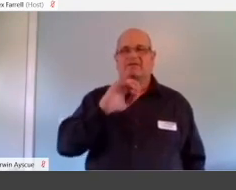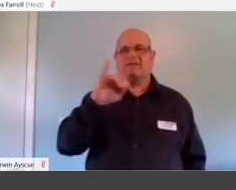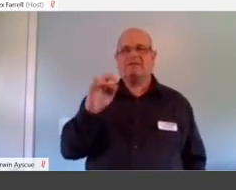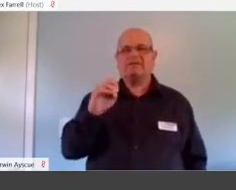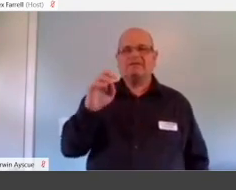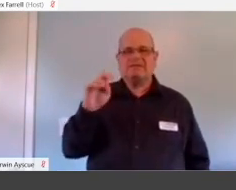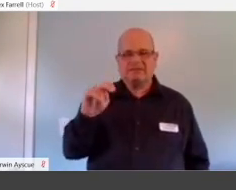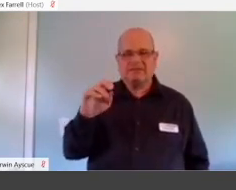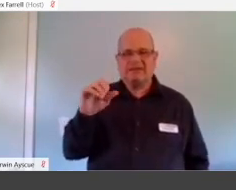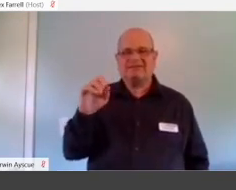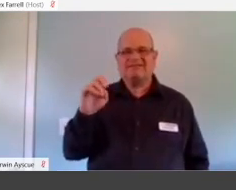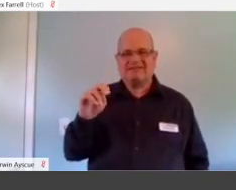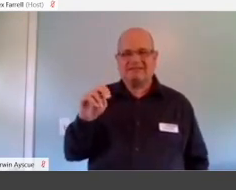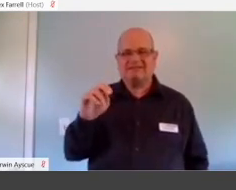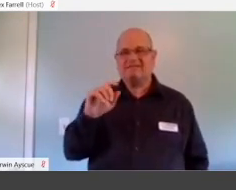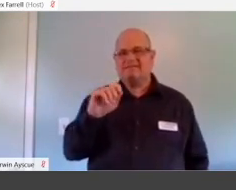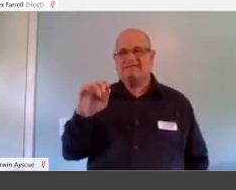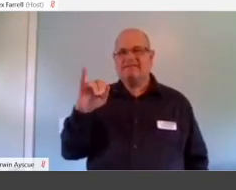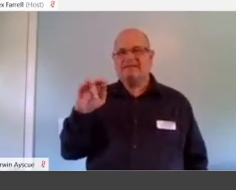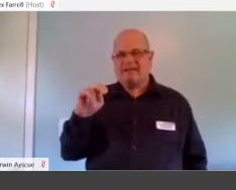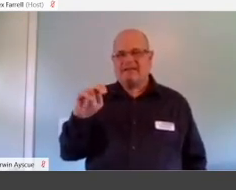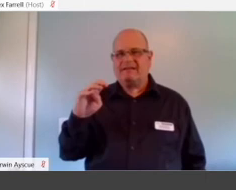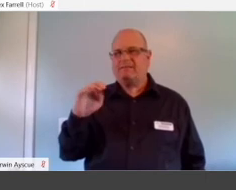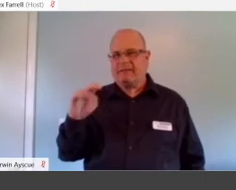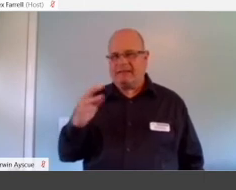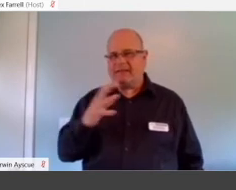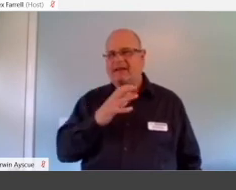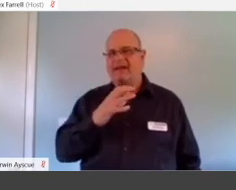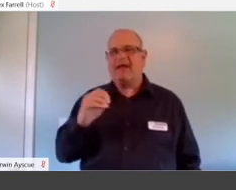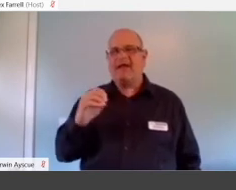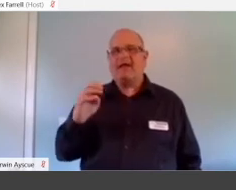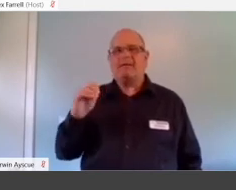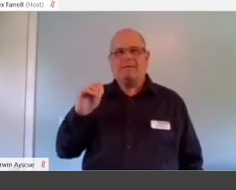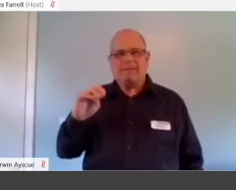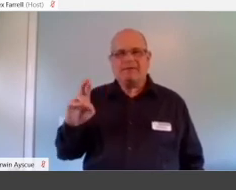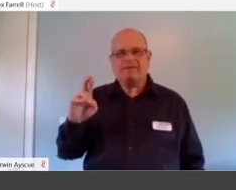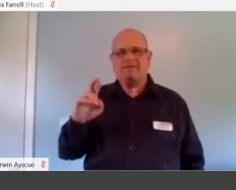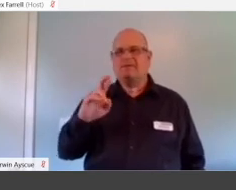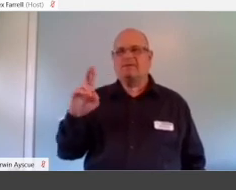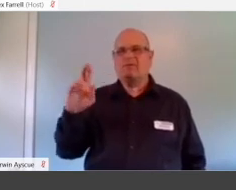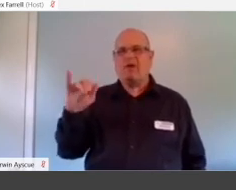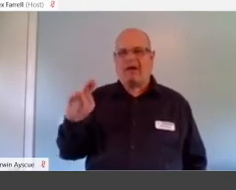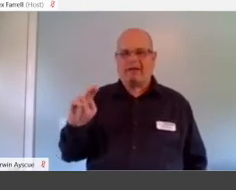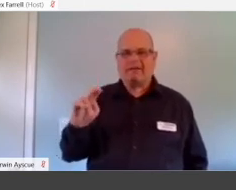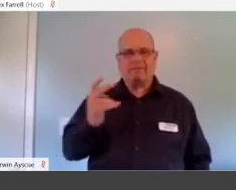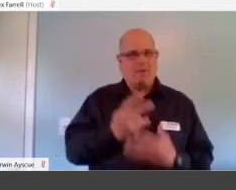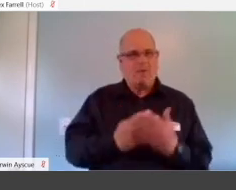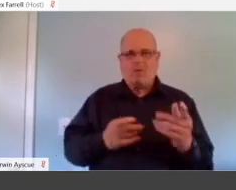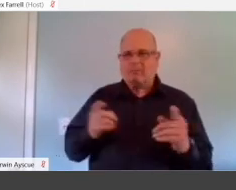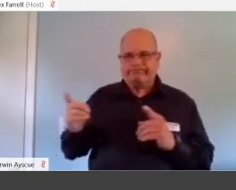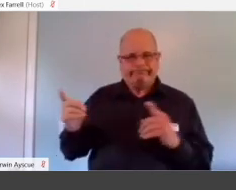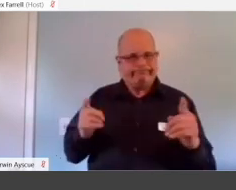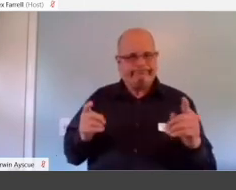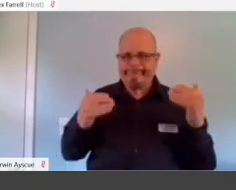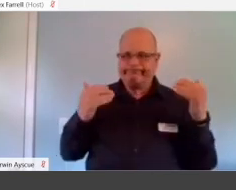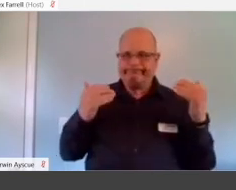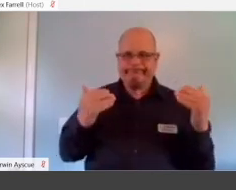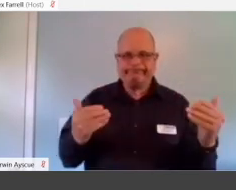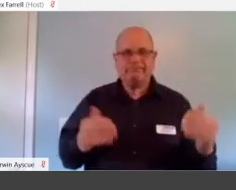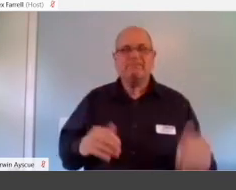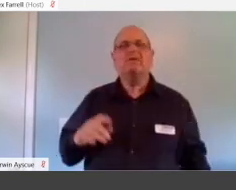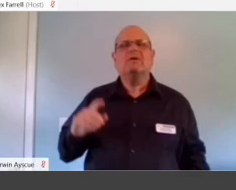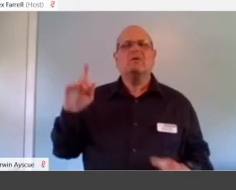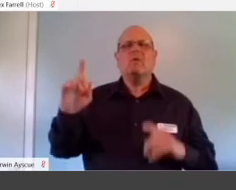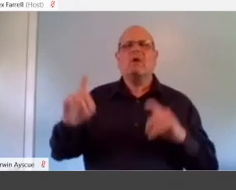them and Alex has given us the go-ahead to get started, let's just dive into these great questions. So the first thing I'd like